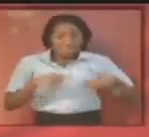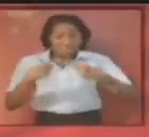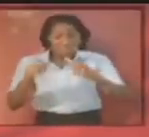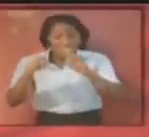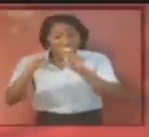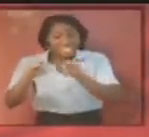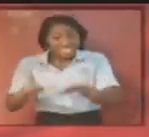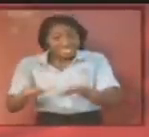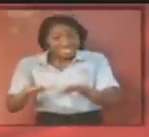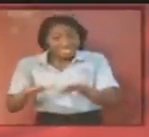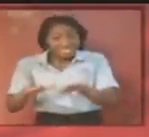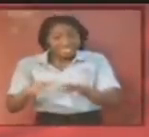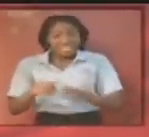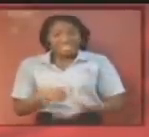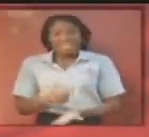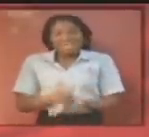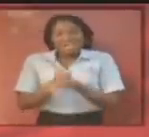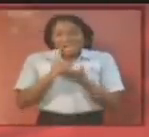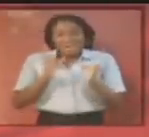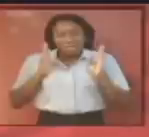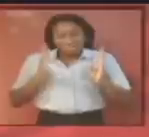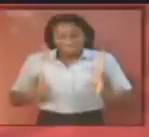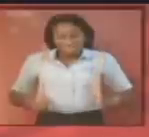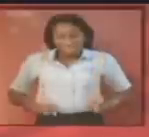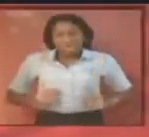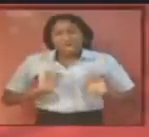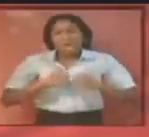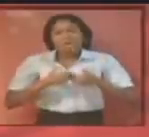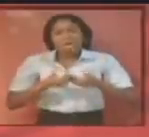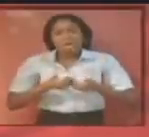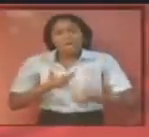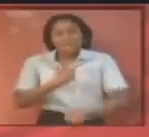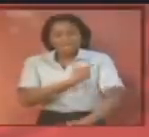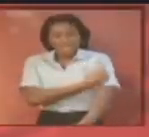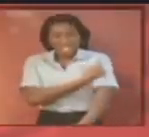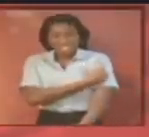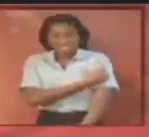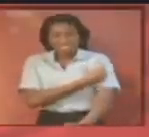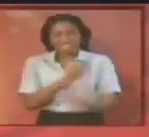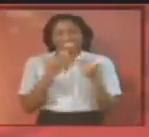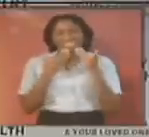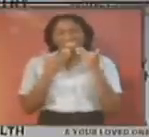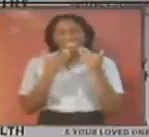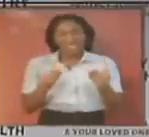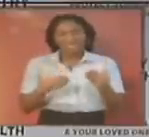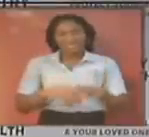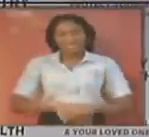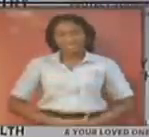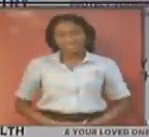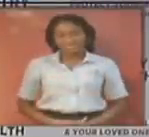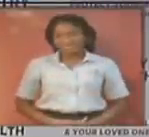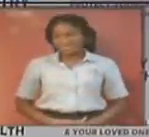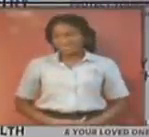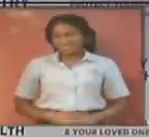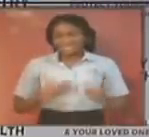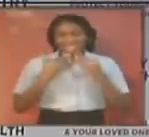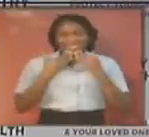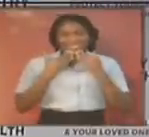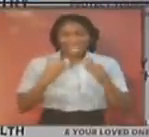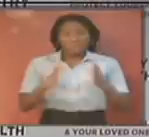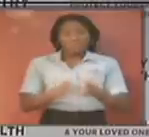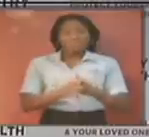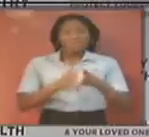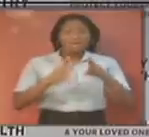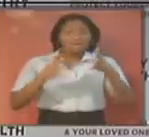your immune system a fighting chance. Take the vaccine when it is offered. Thank you. Thank you very much,